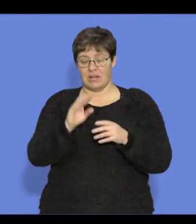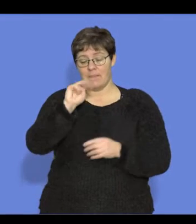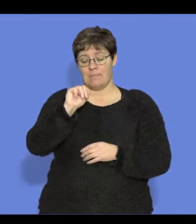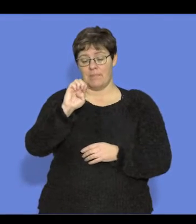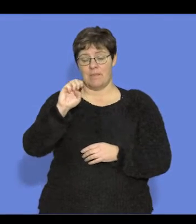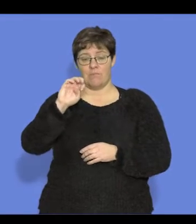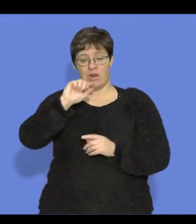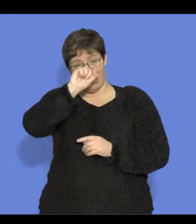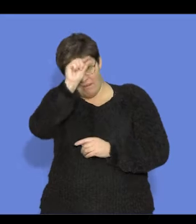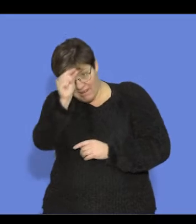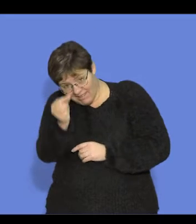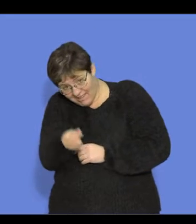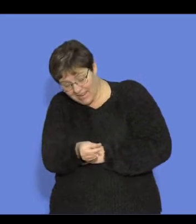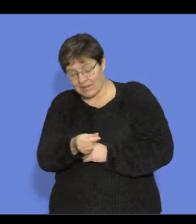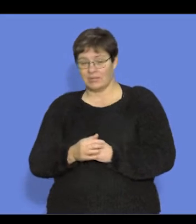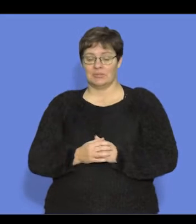membrane.